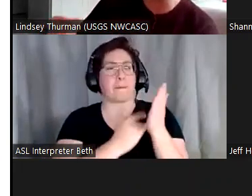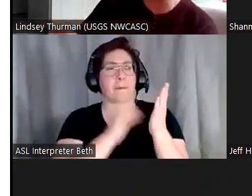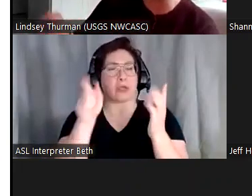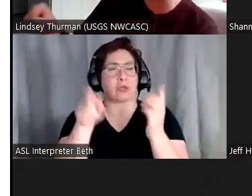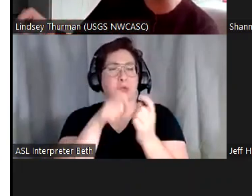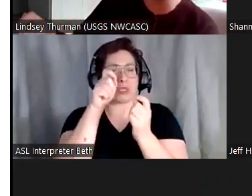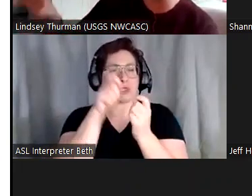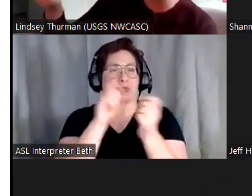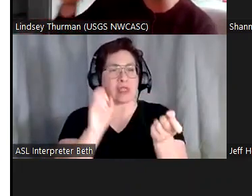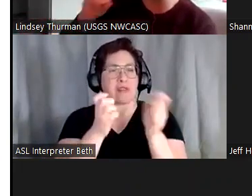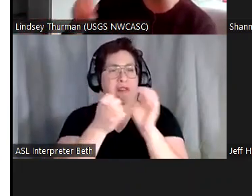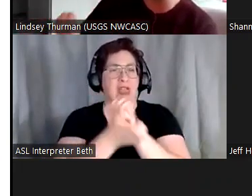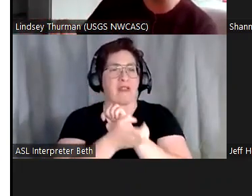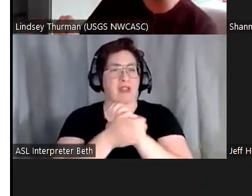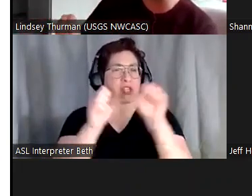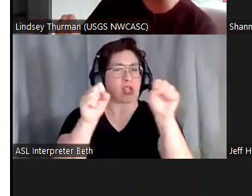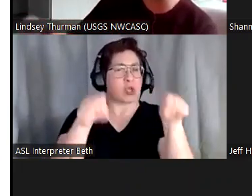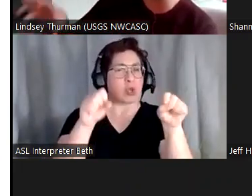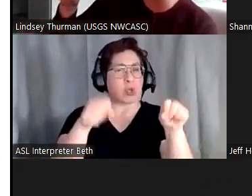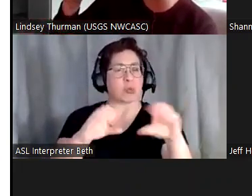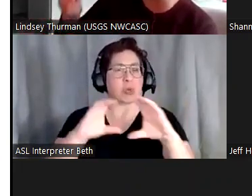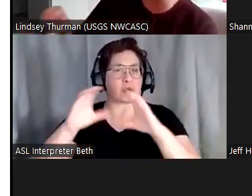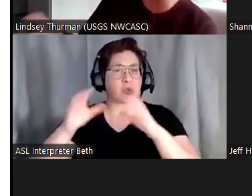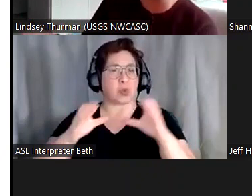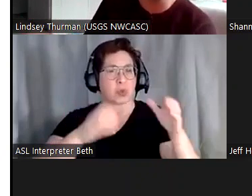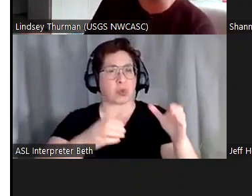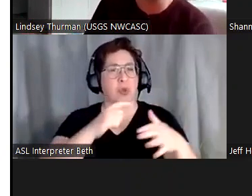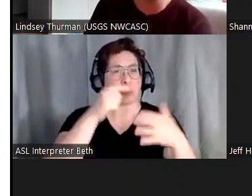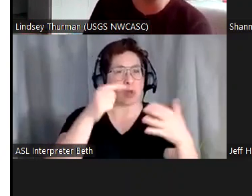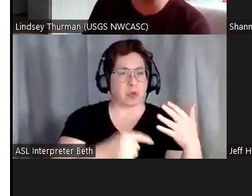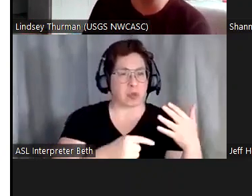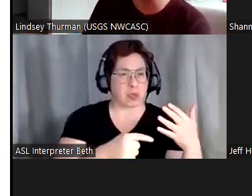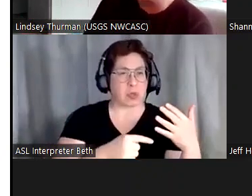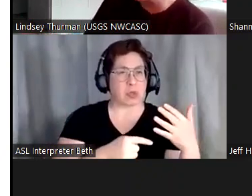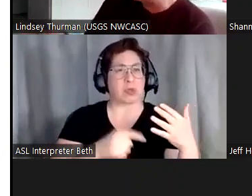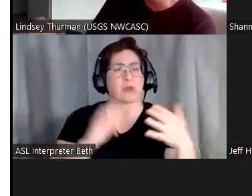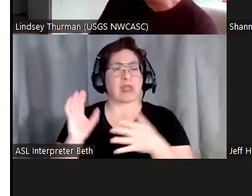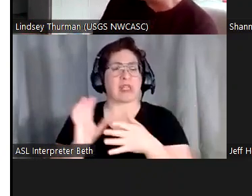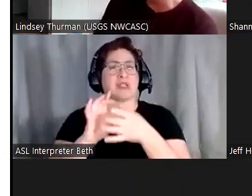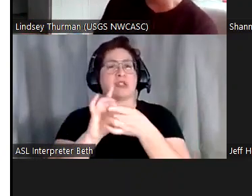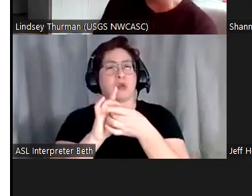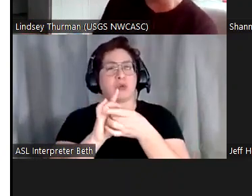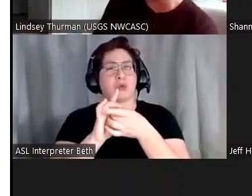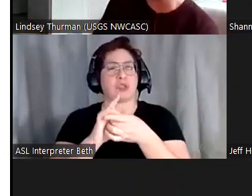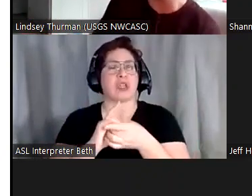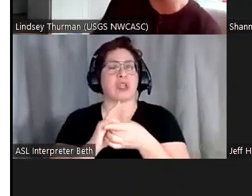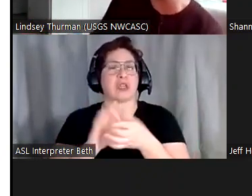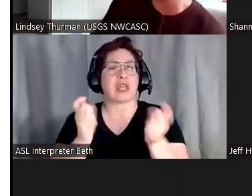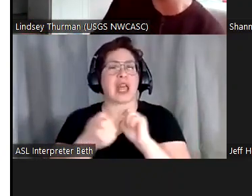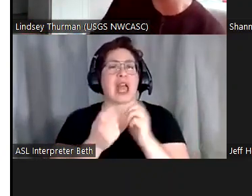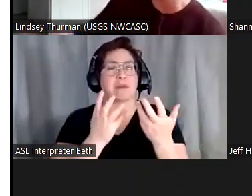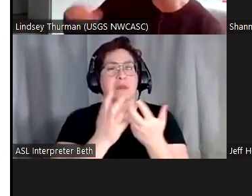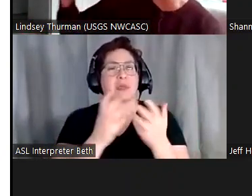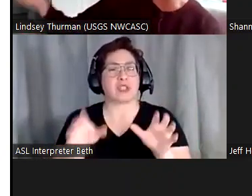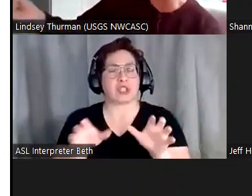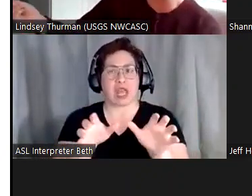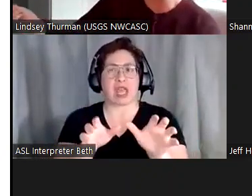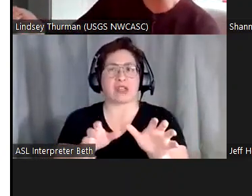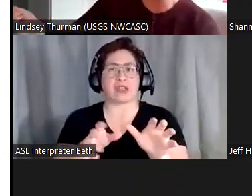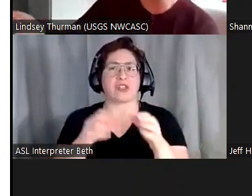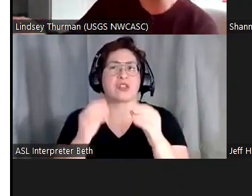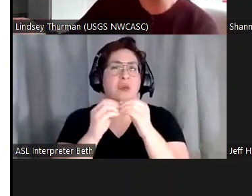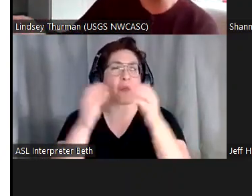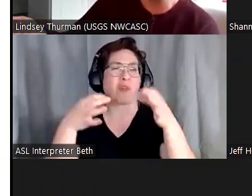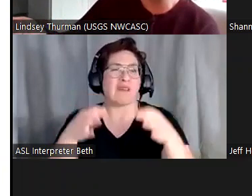the evolutionary potential group of attributes and associated adaptation actions. And I'll describe that in more detail next. But the